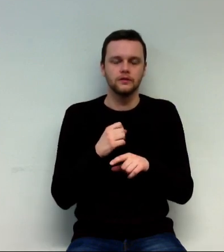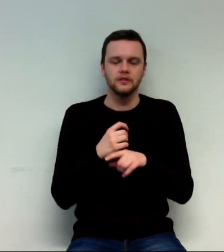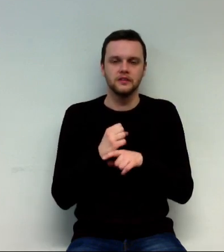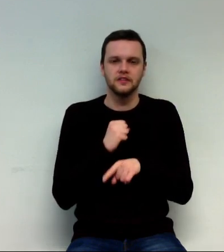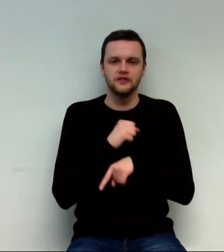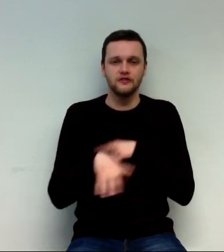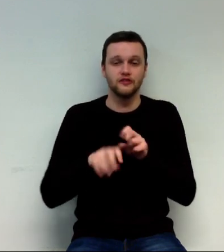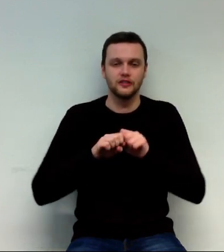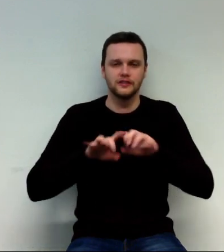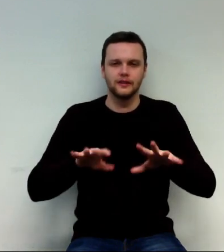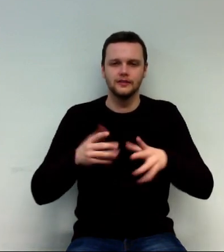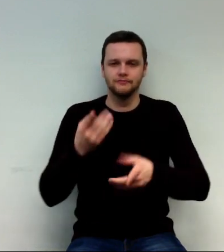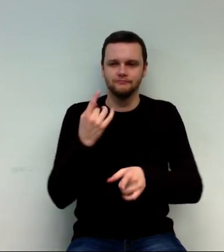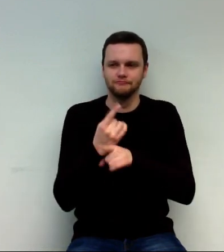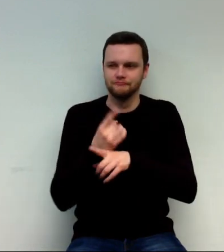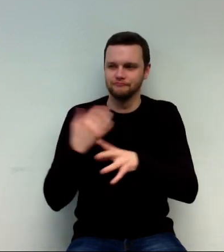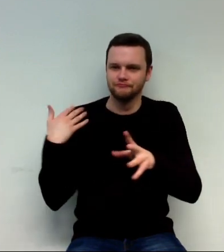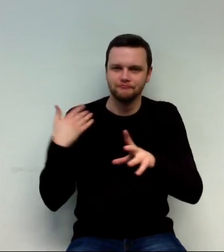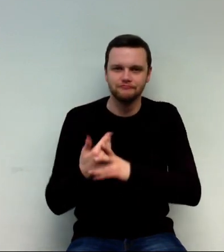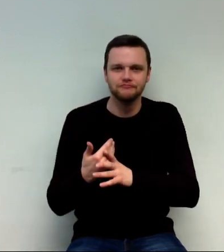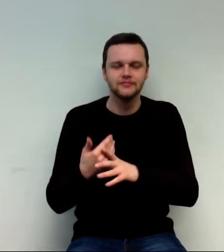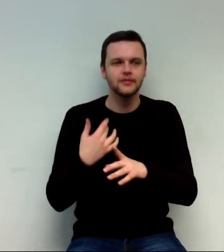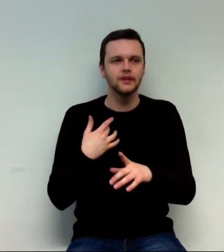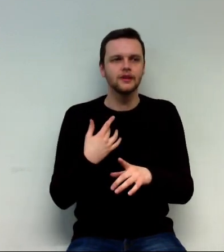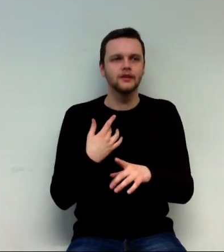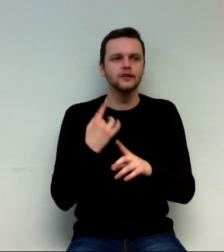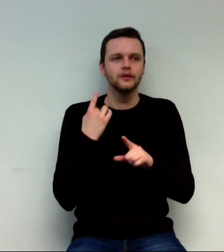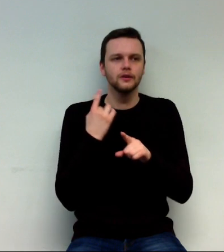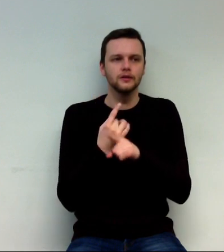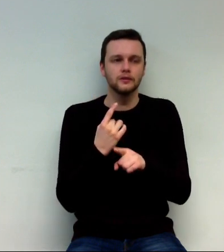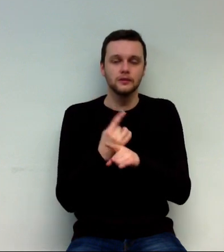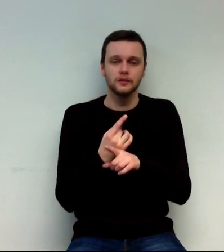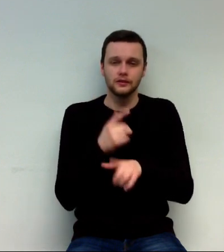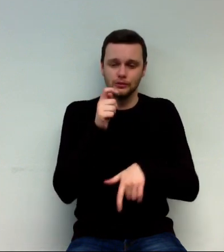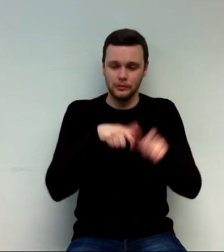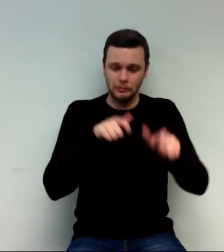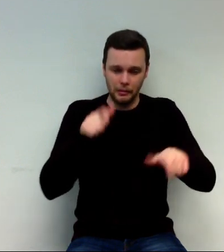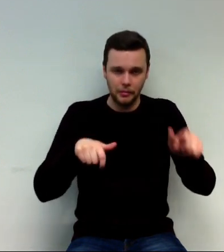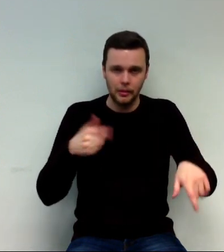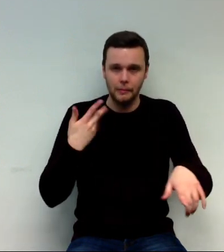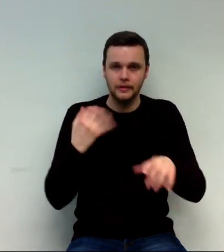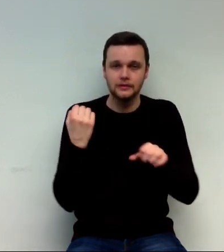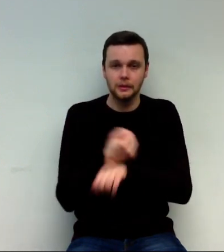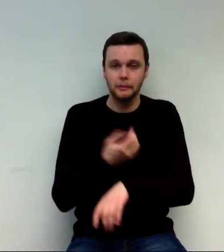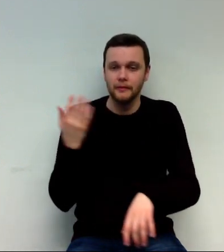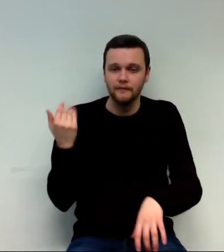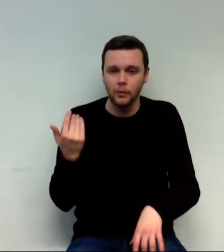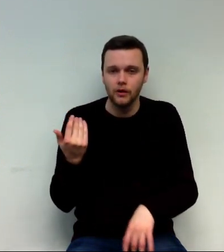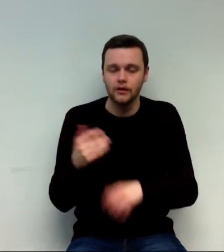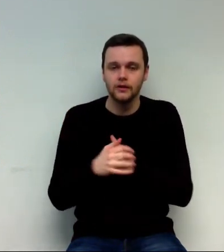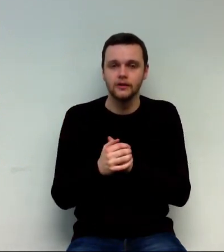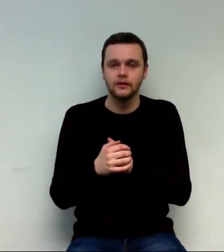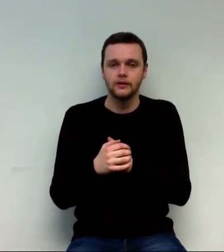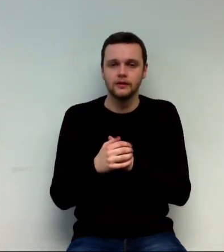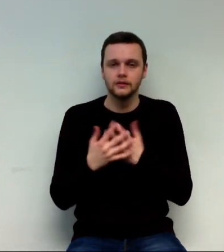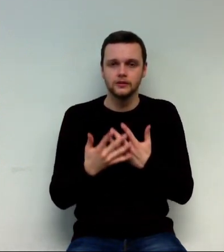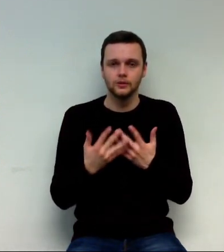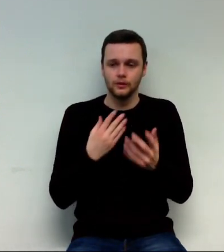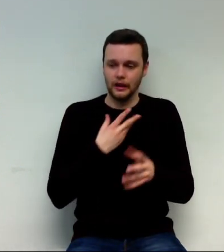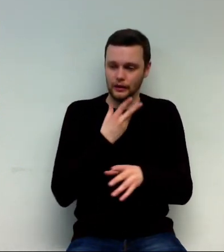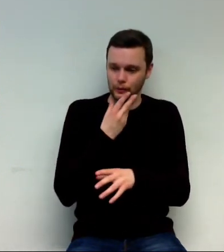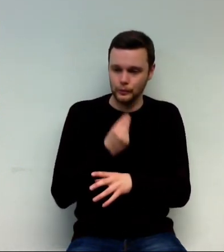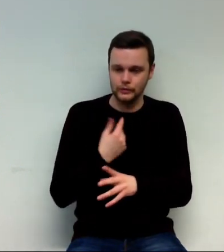folklore, because we use it so much, which is actually talk to people who've done it before. Like in all of this,